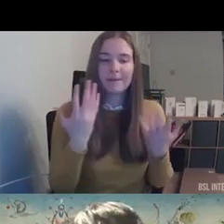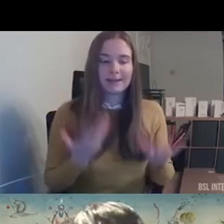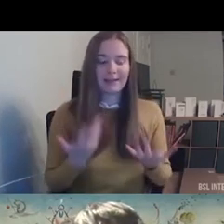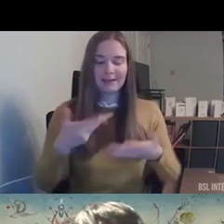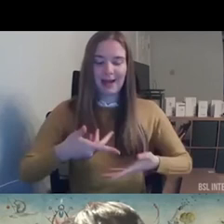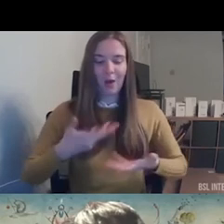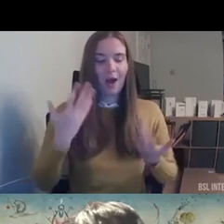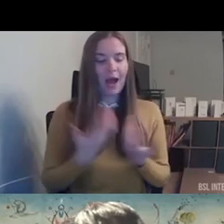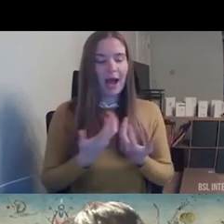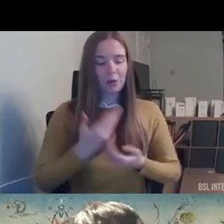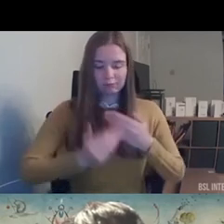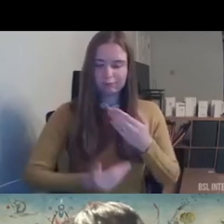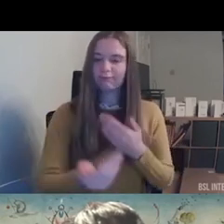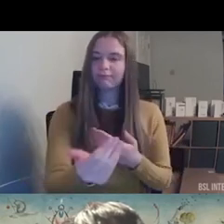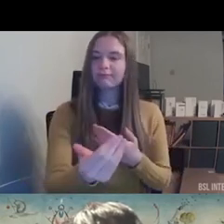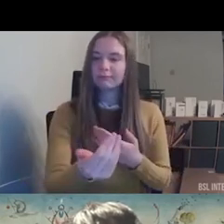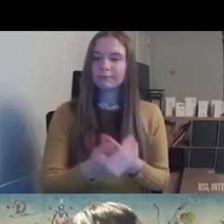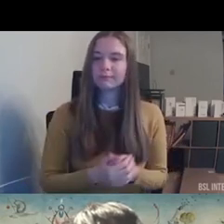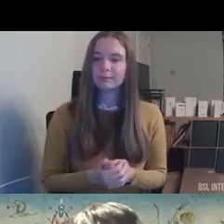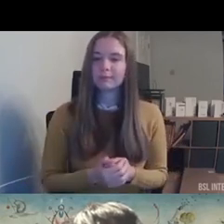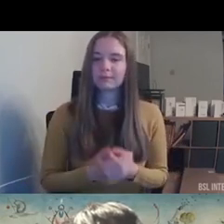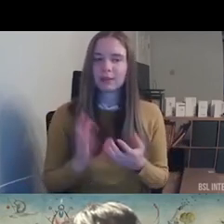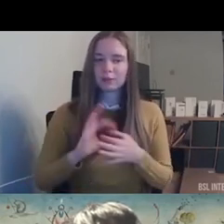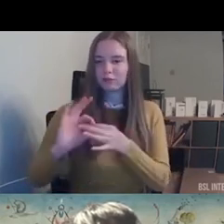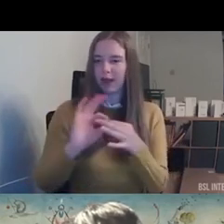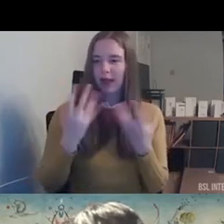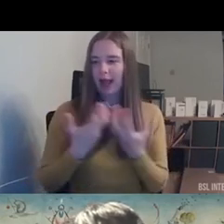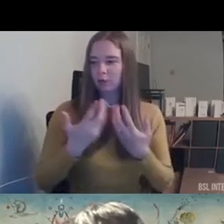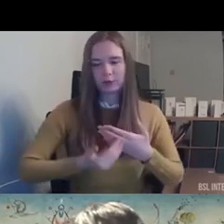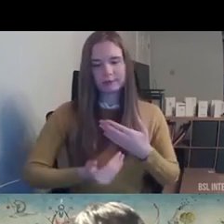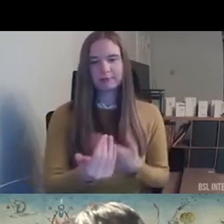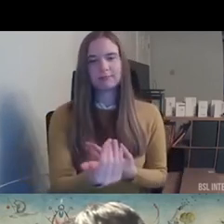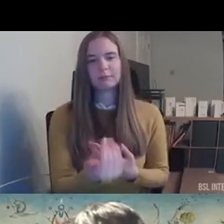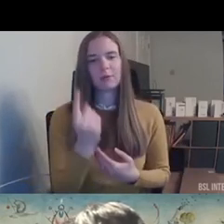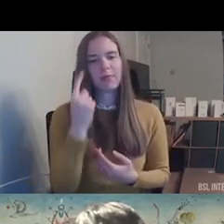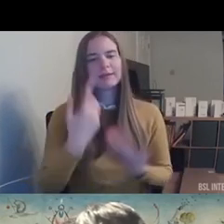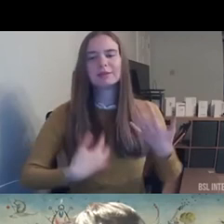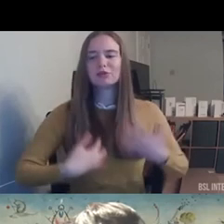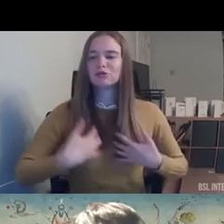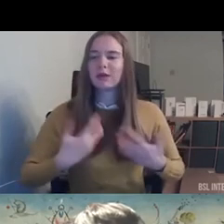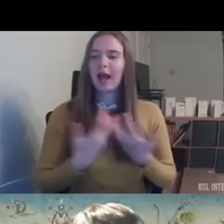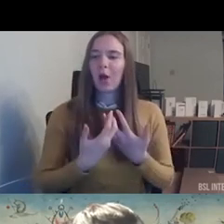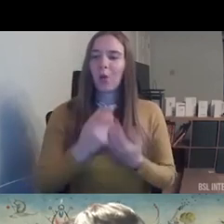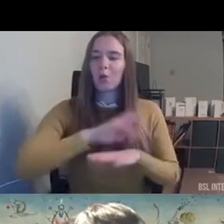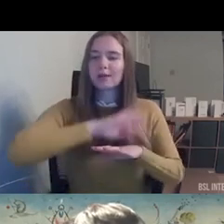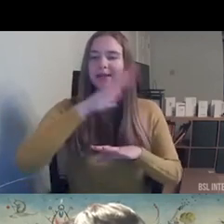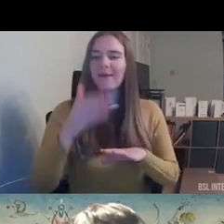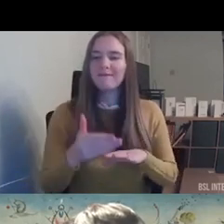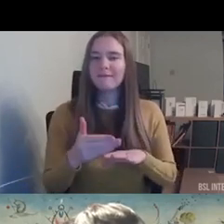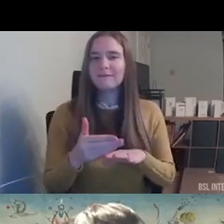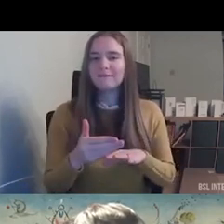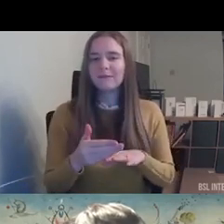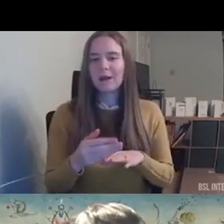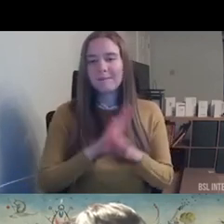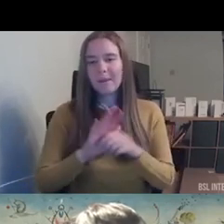forward together? So it's interesting how, you know, this cave about 100 years ago,